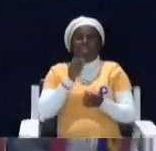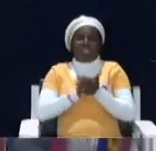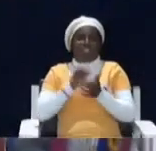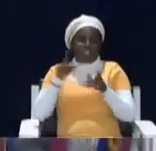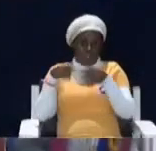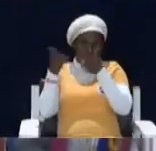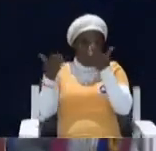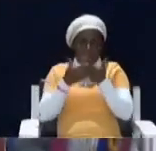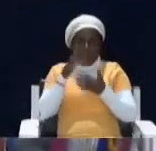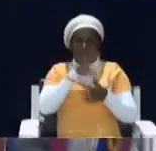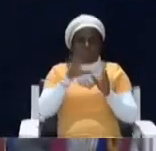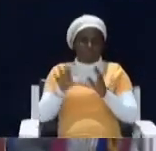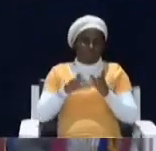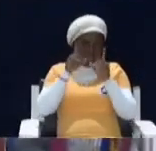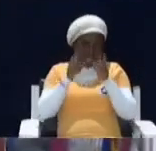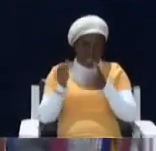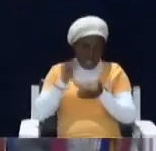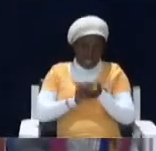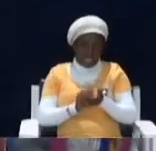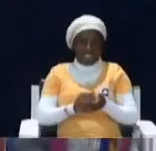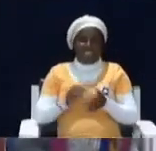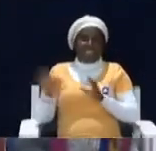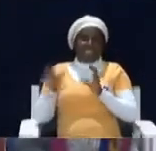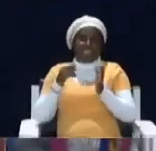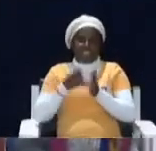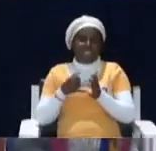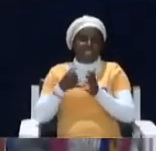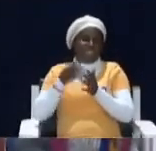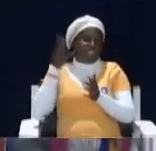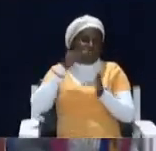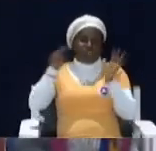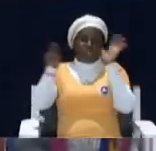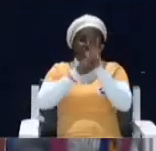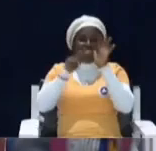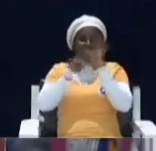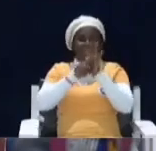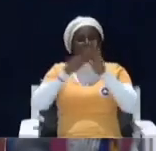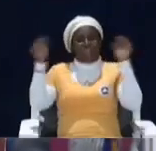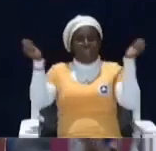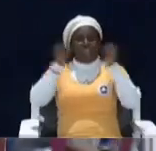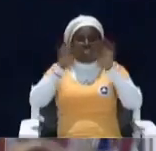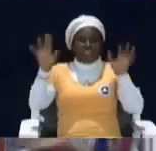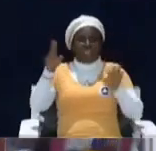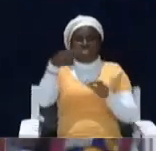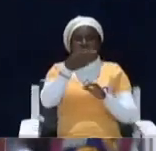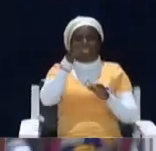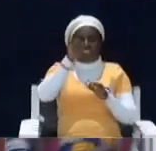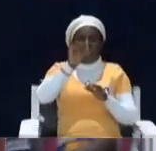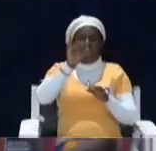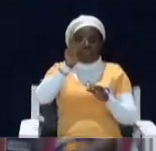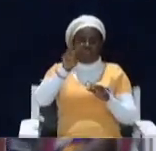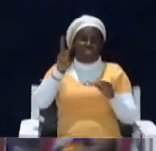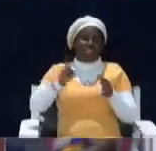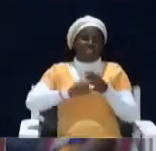again. He did the test again. It was negative. HIV